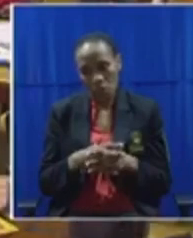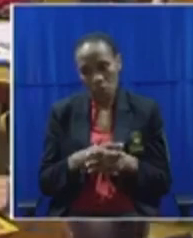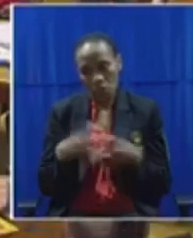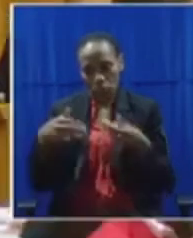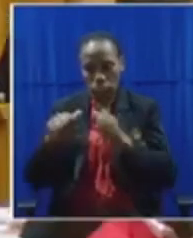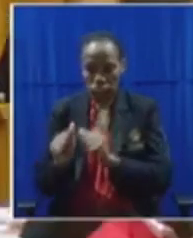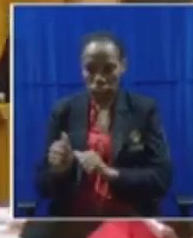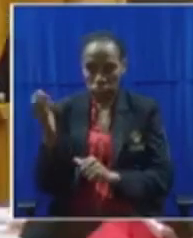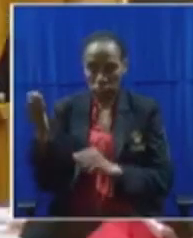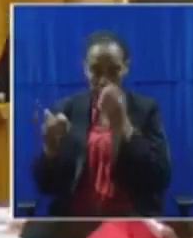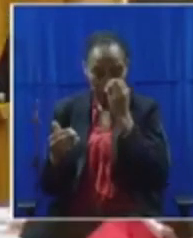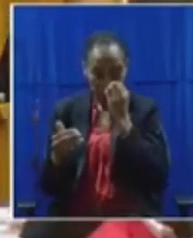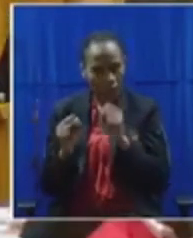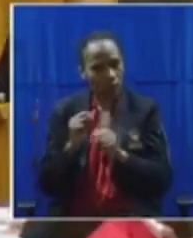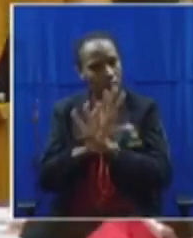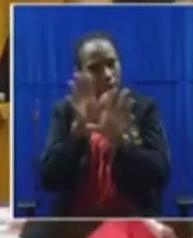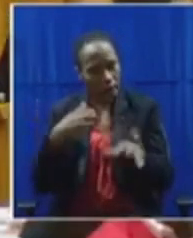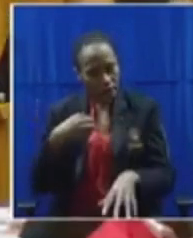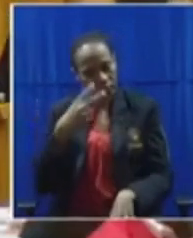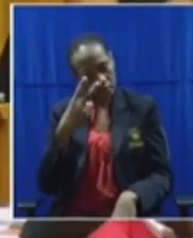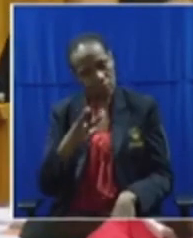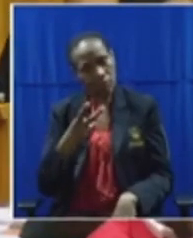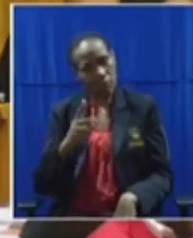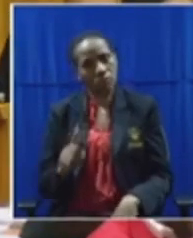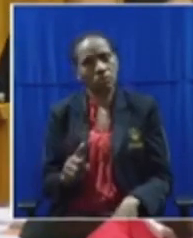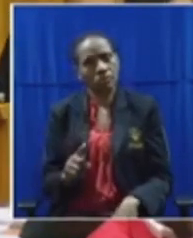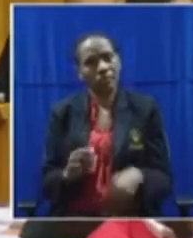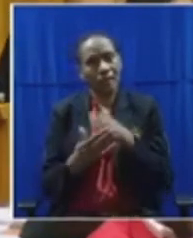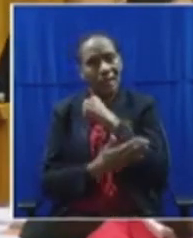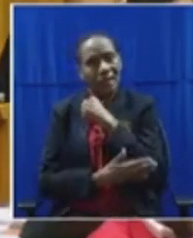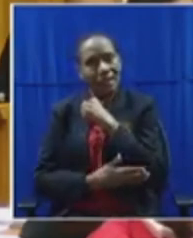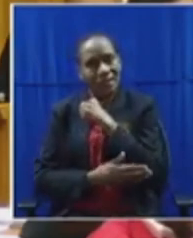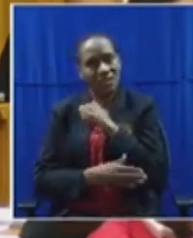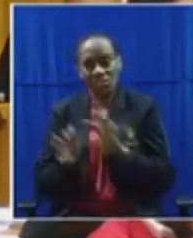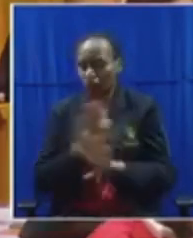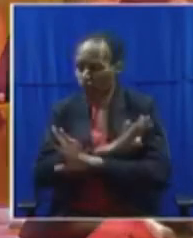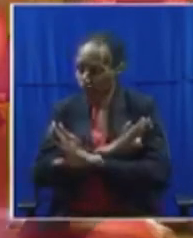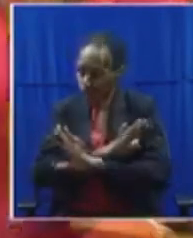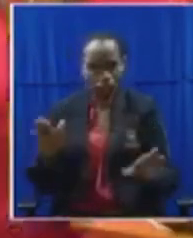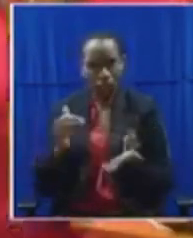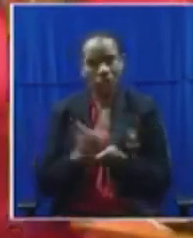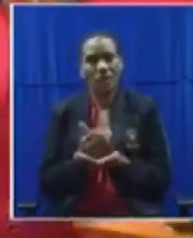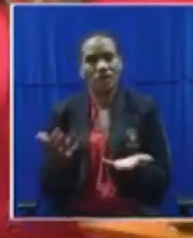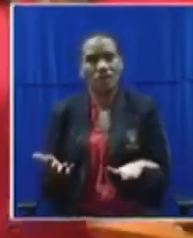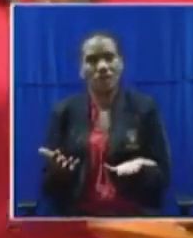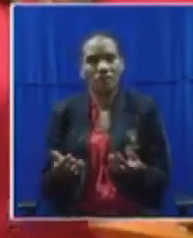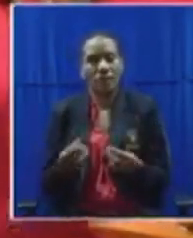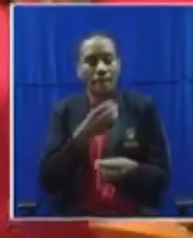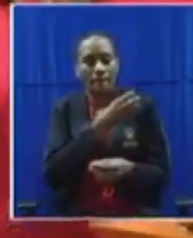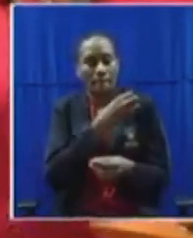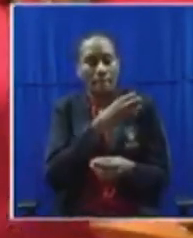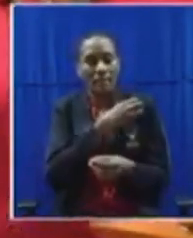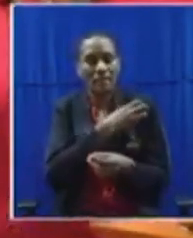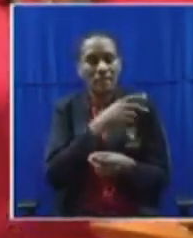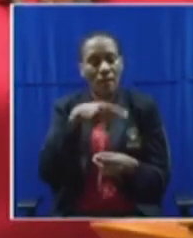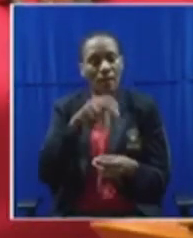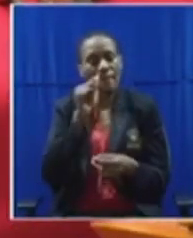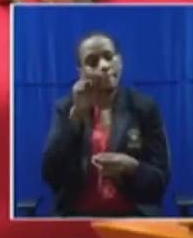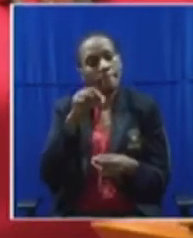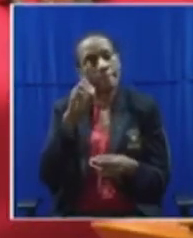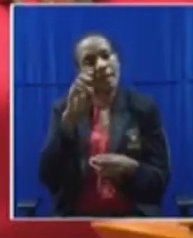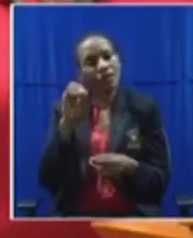House Chairperson, it clearly shows that our country is not safe. Minister Naledi Pandor was a minister back